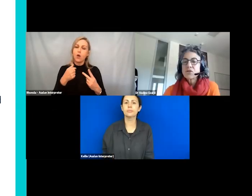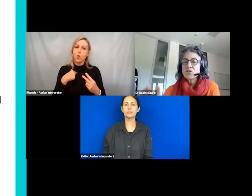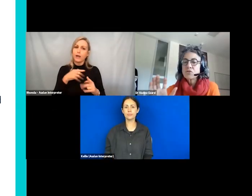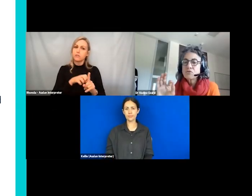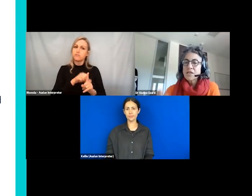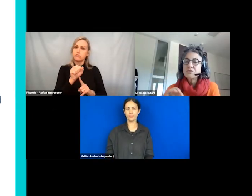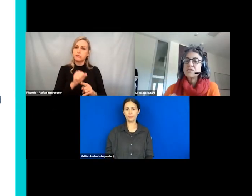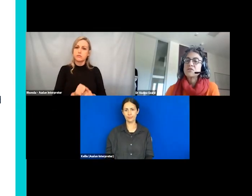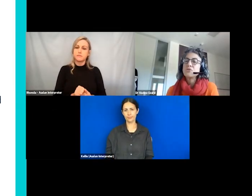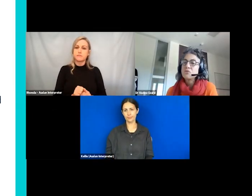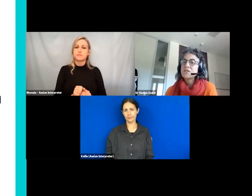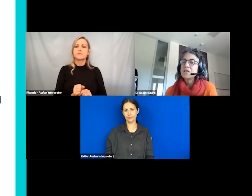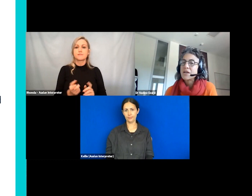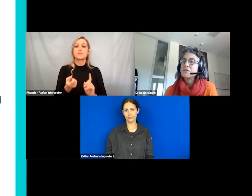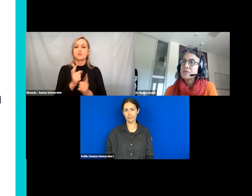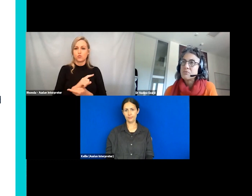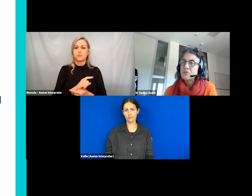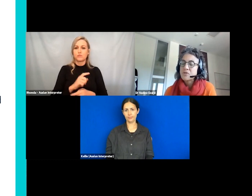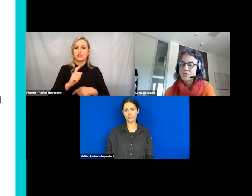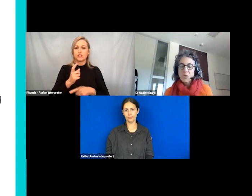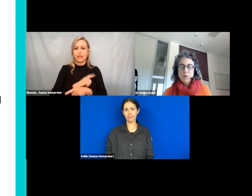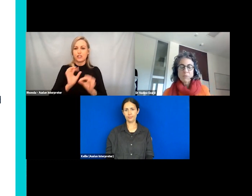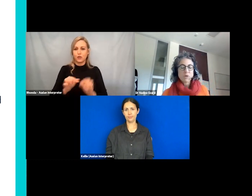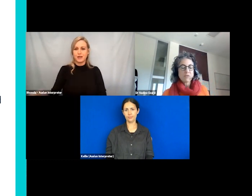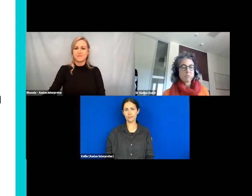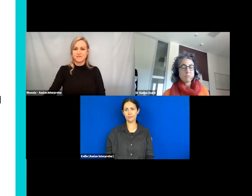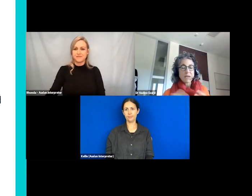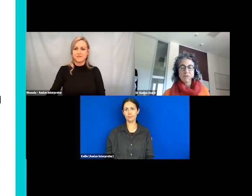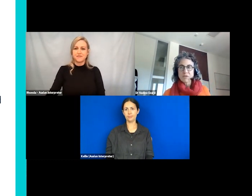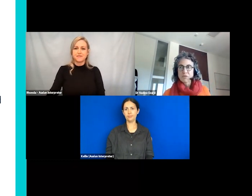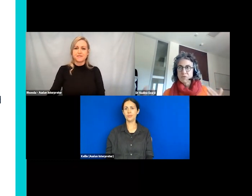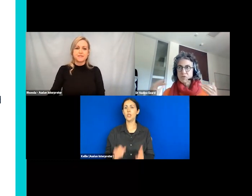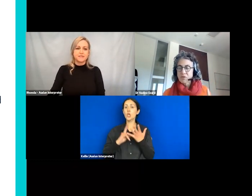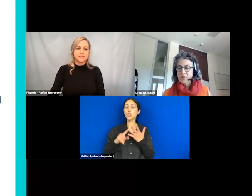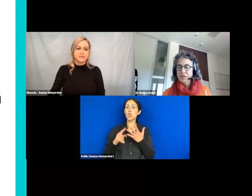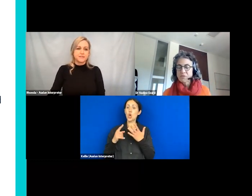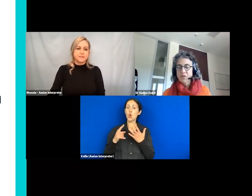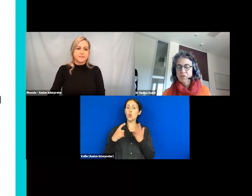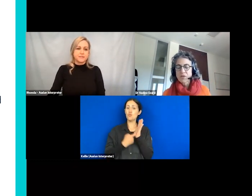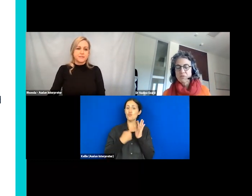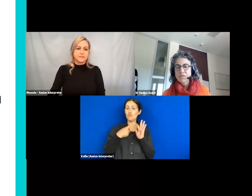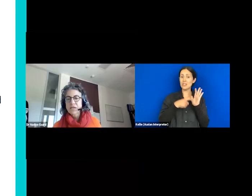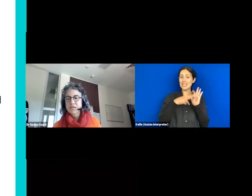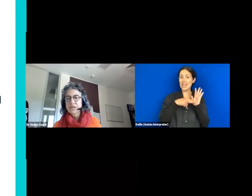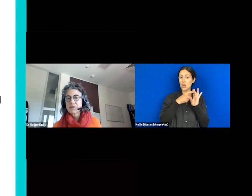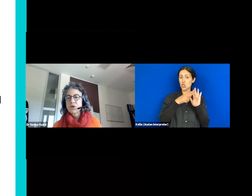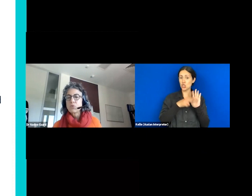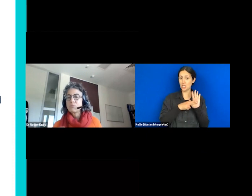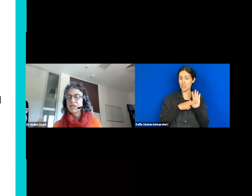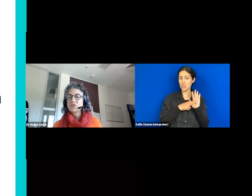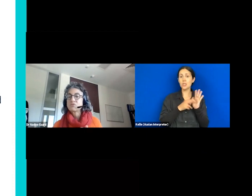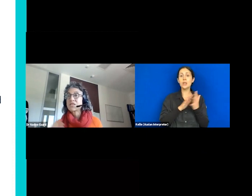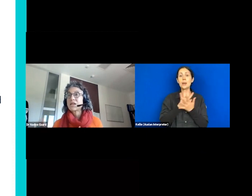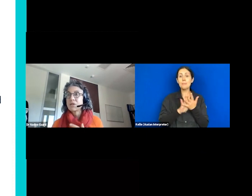that study retention looked like it was improved. So perhaps one of the benefits of the reduced surveillance following the restart is that